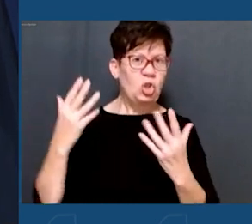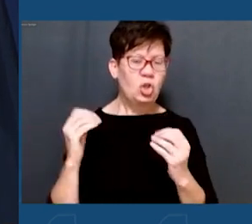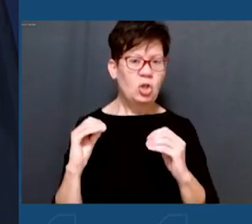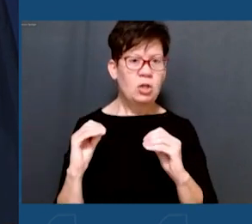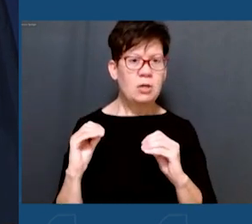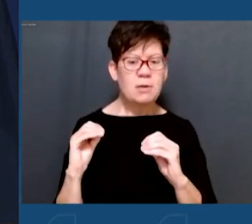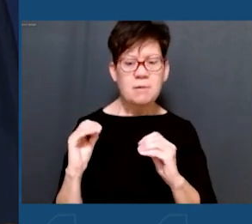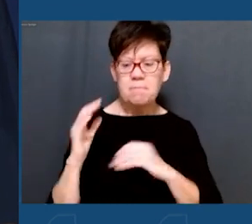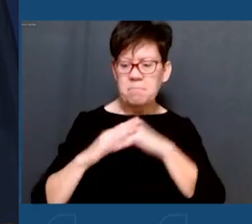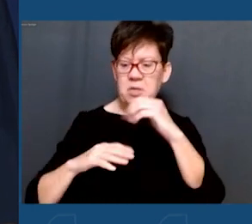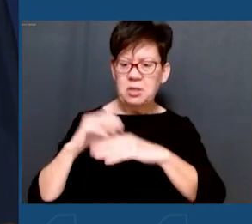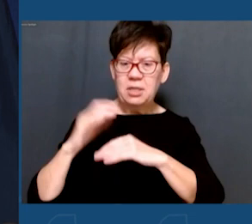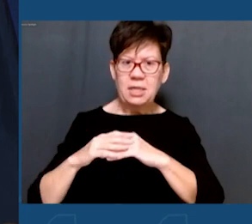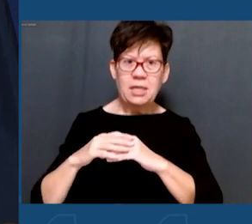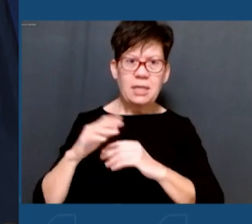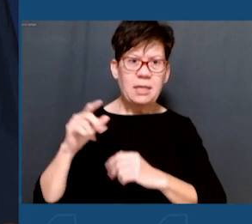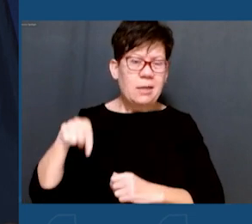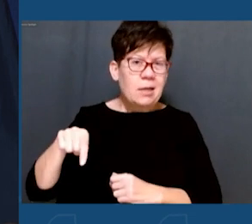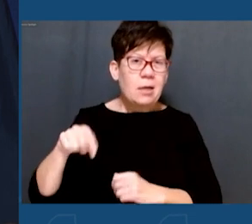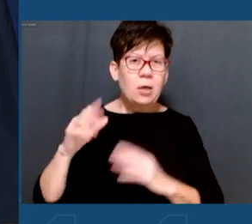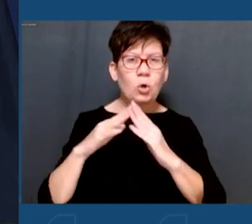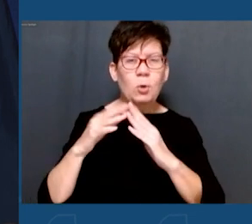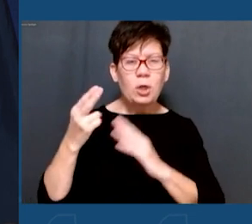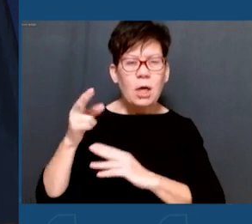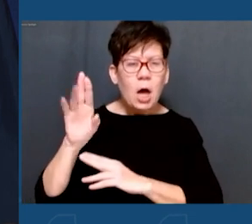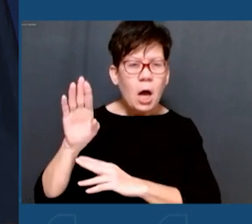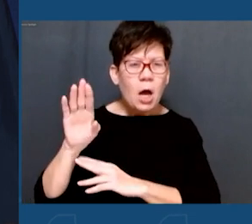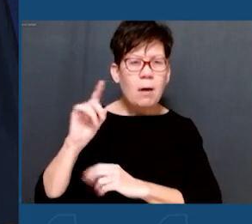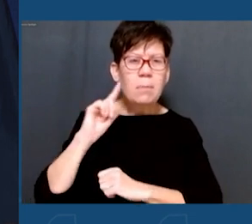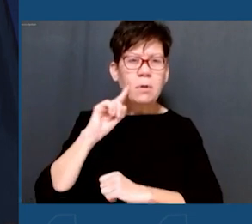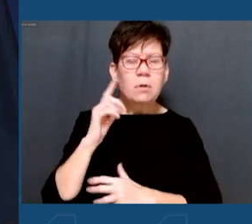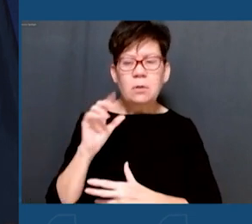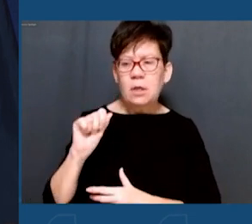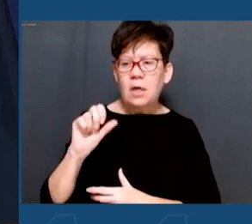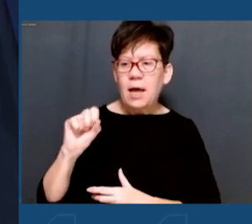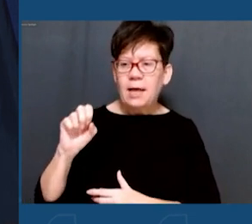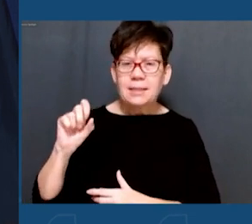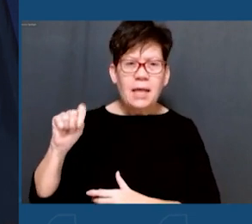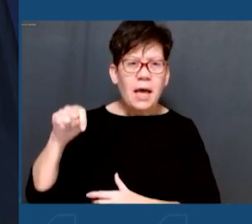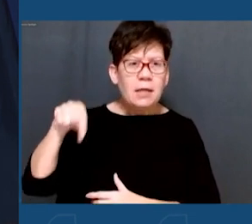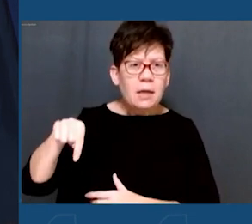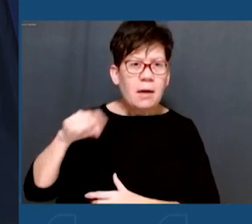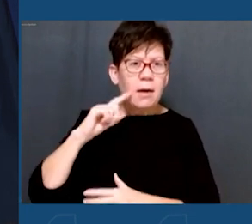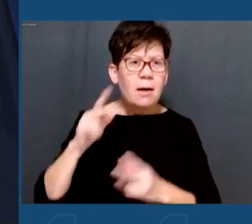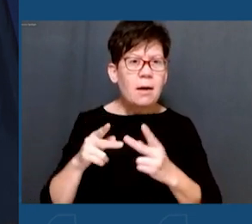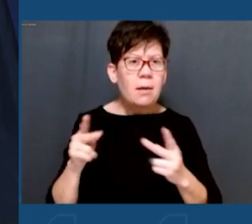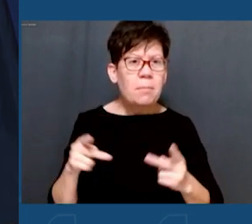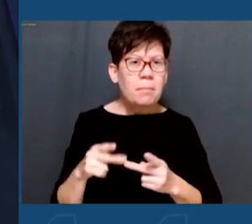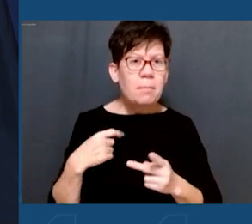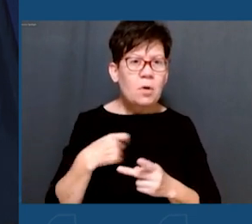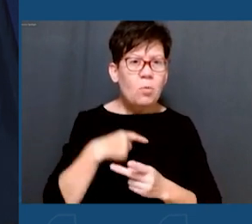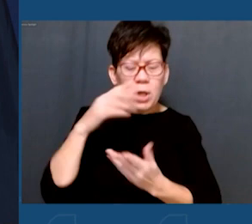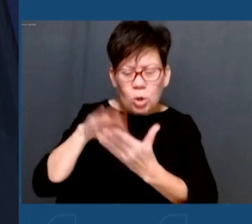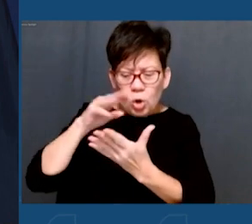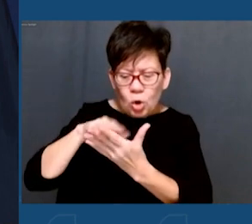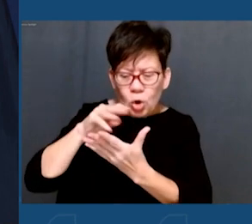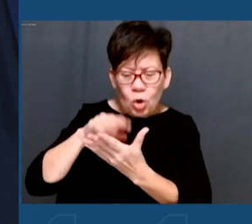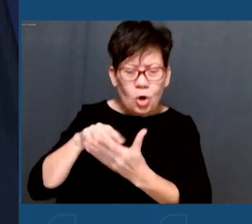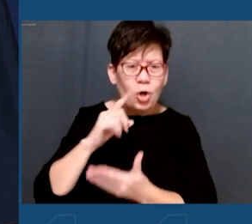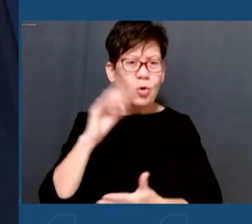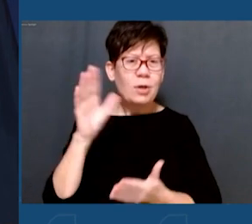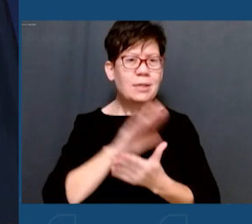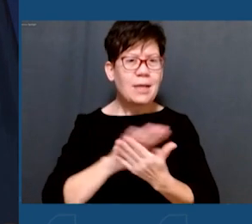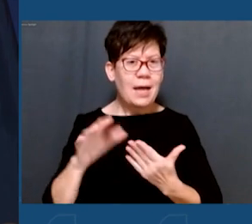community, a community hub, a community asset, and a place for learning. And we're so excited to be expanding on that today. It's sort of